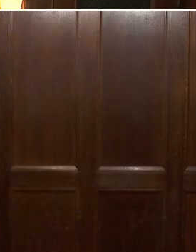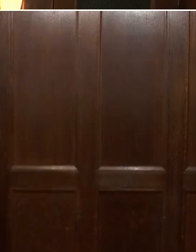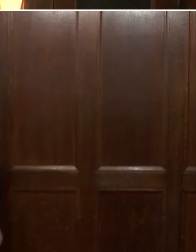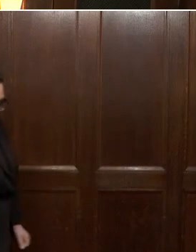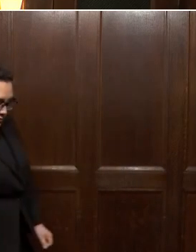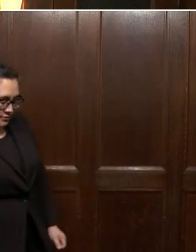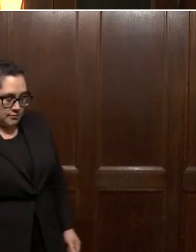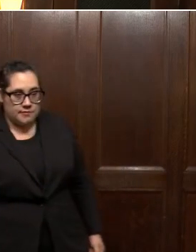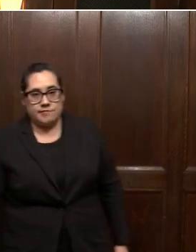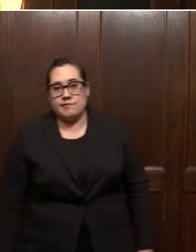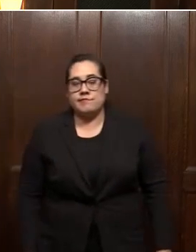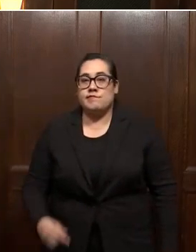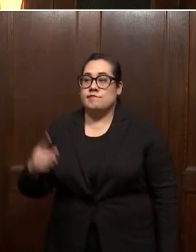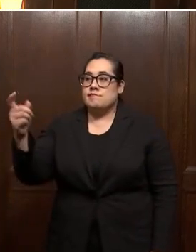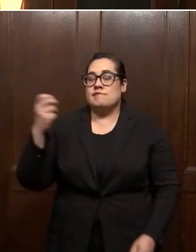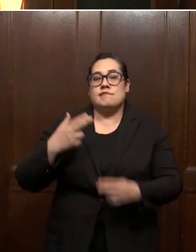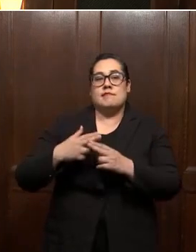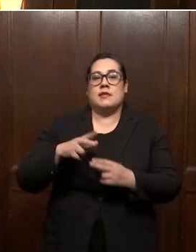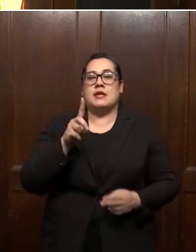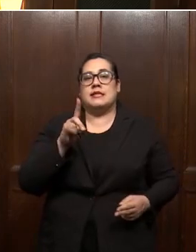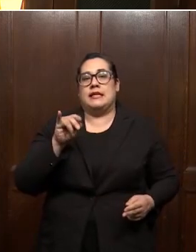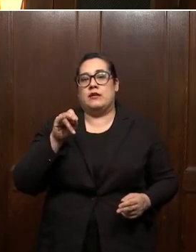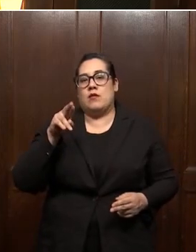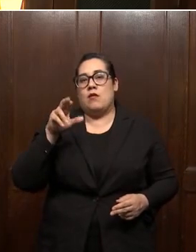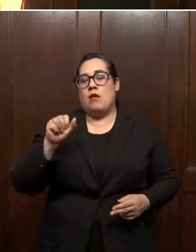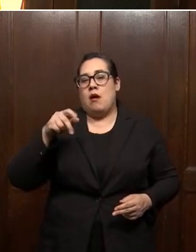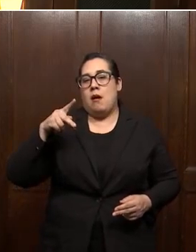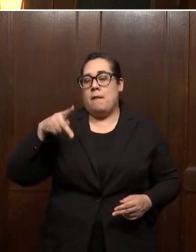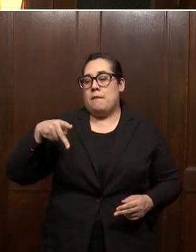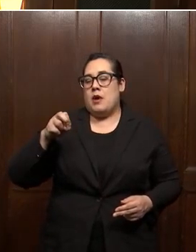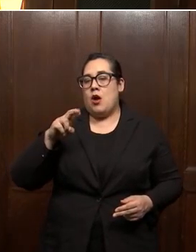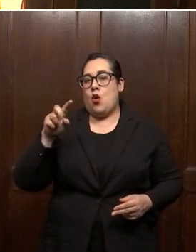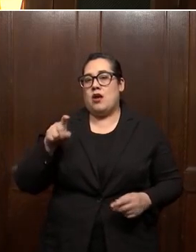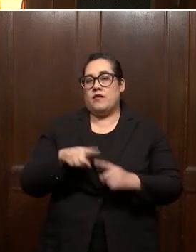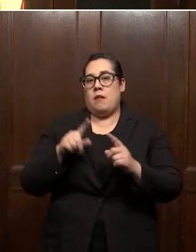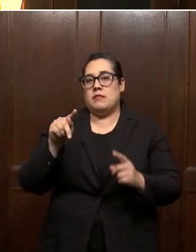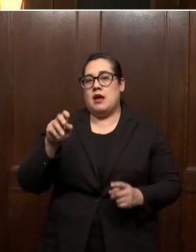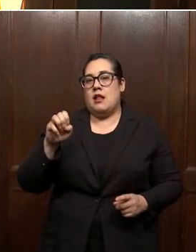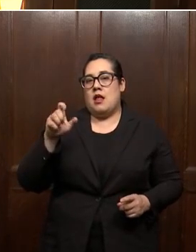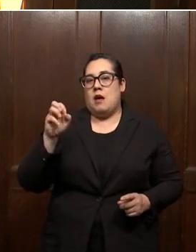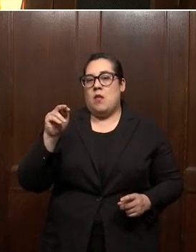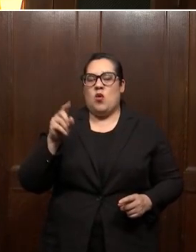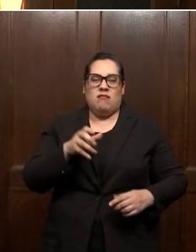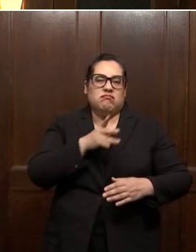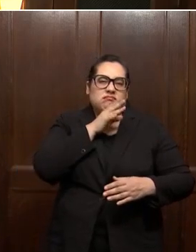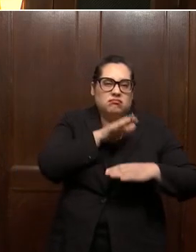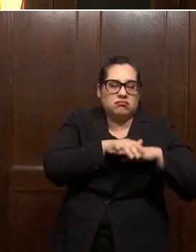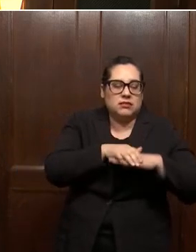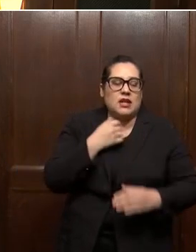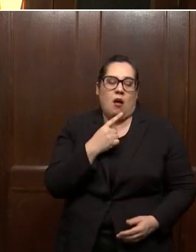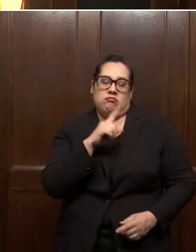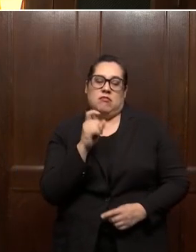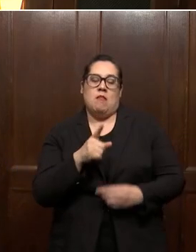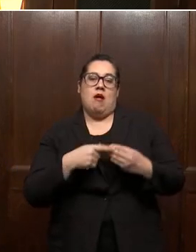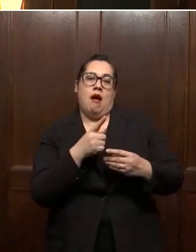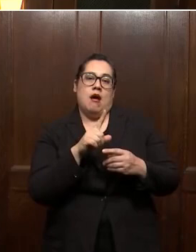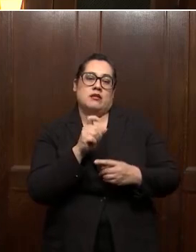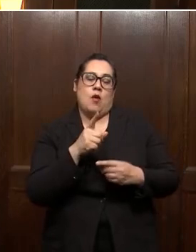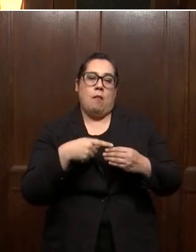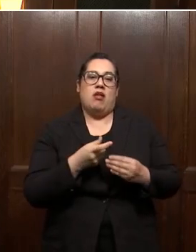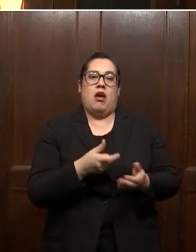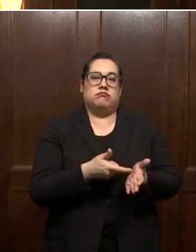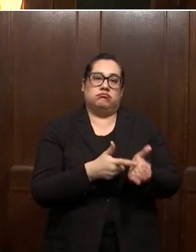Denora. Hi, Mayor. I'm interested in asking you in regards to the furlough, and the furlough cuts